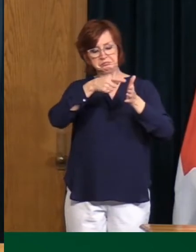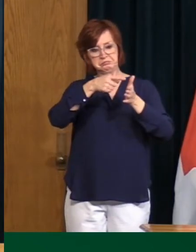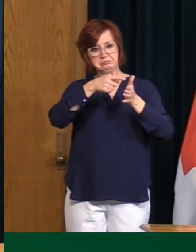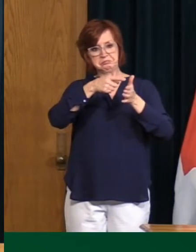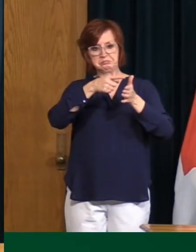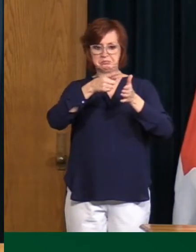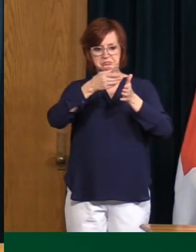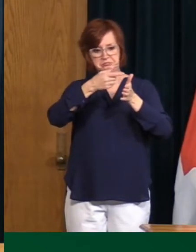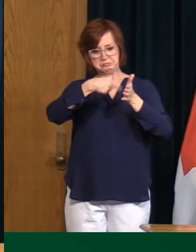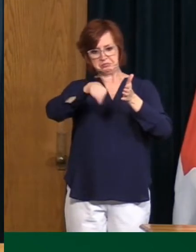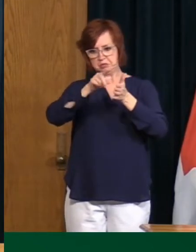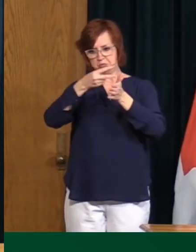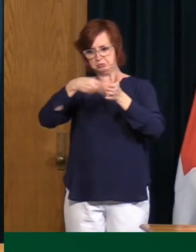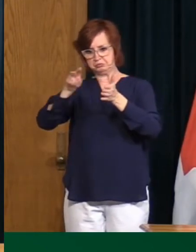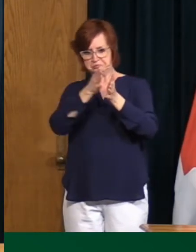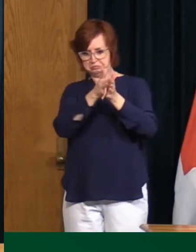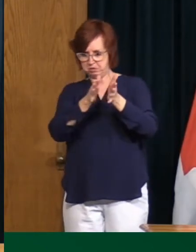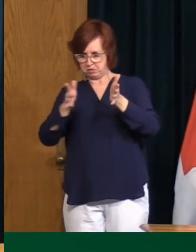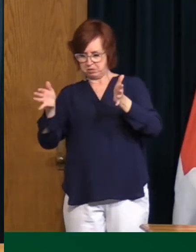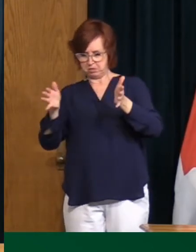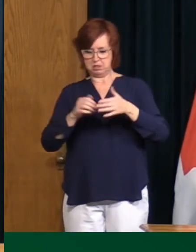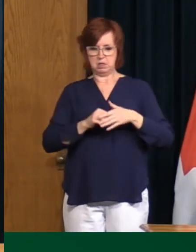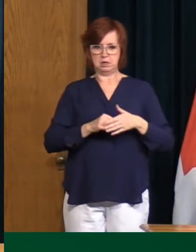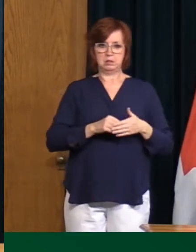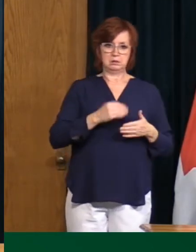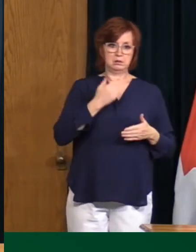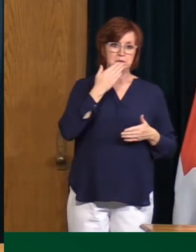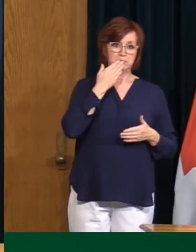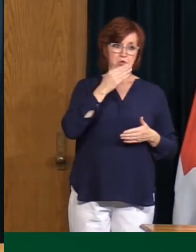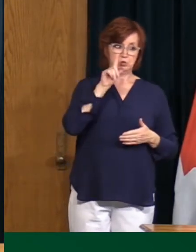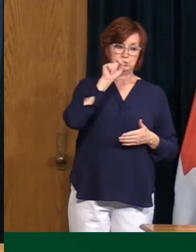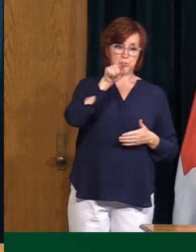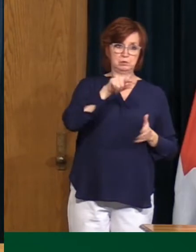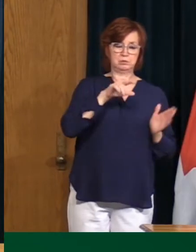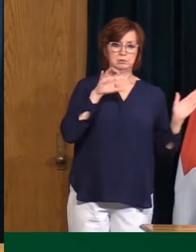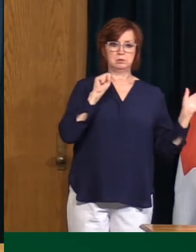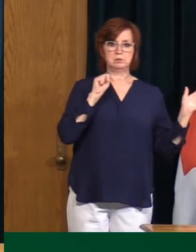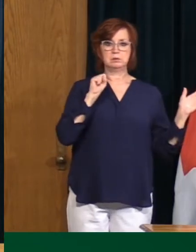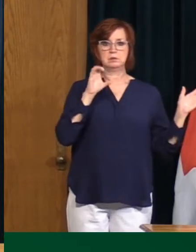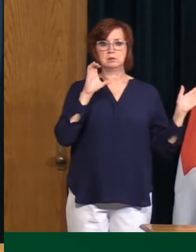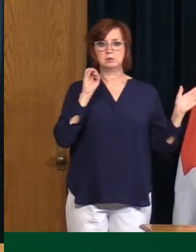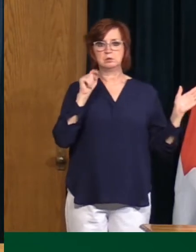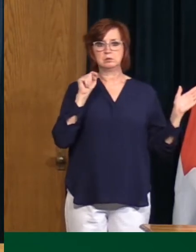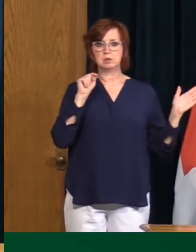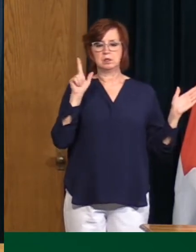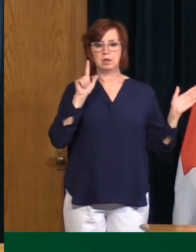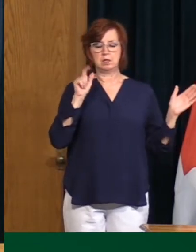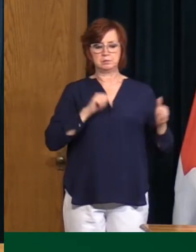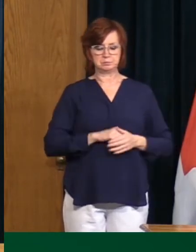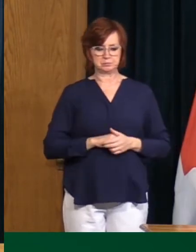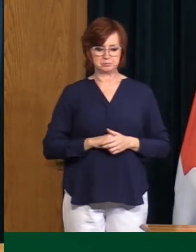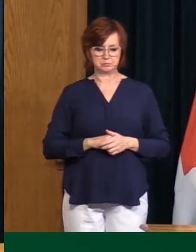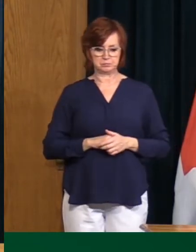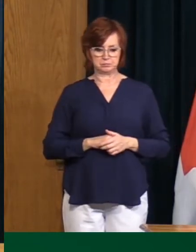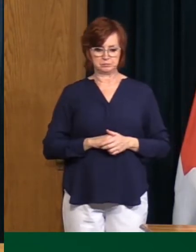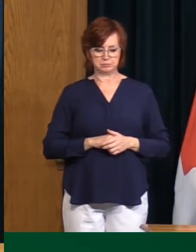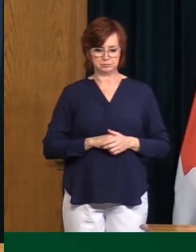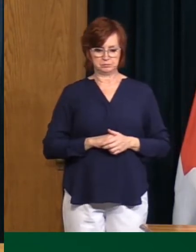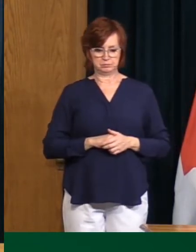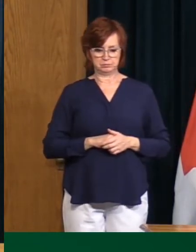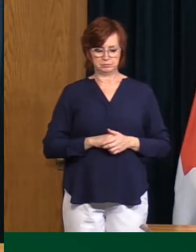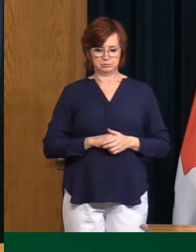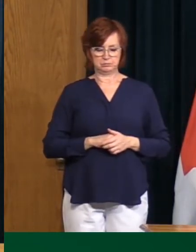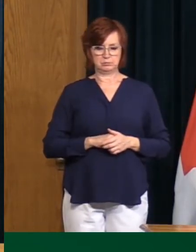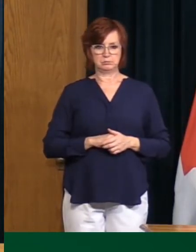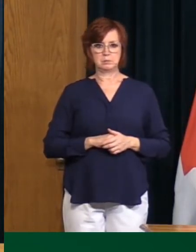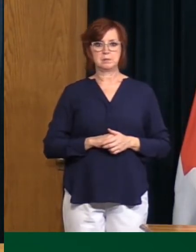Well, it's a good question. So the first question is have our current testing criteria, which have been in